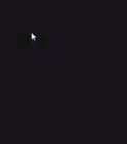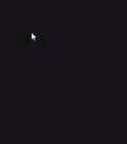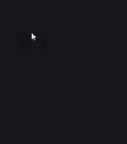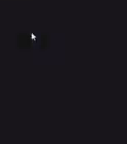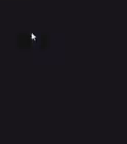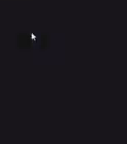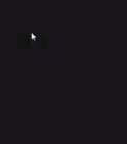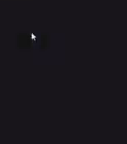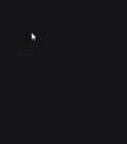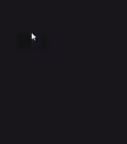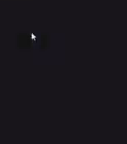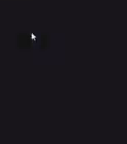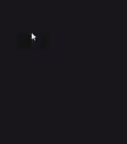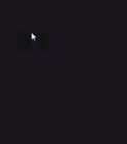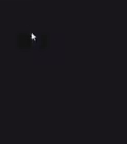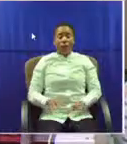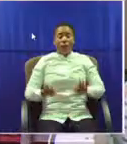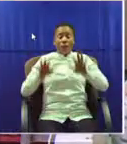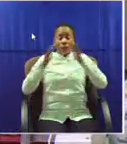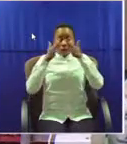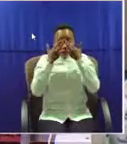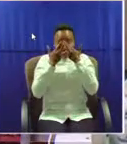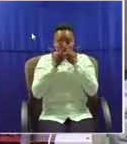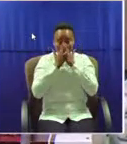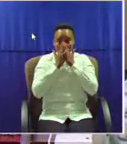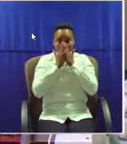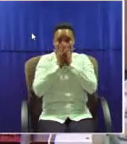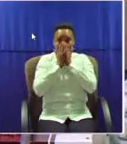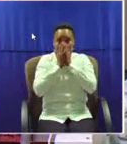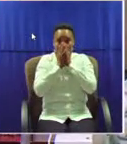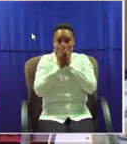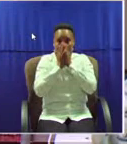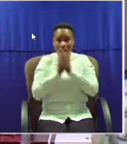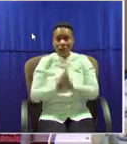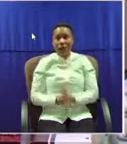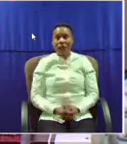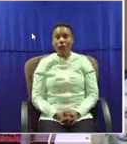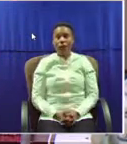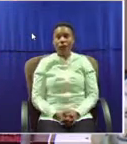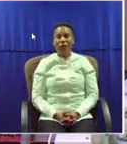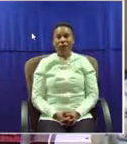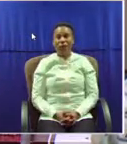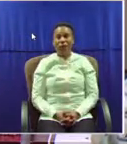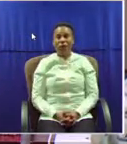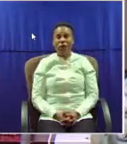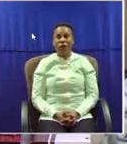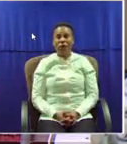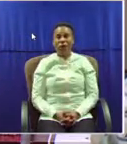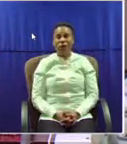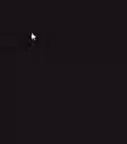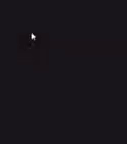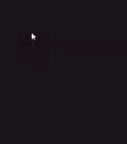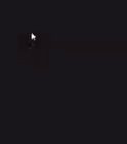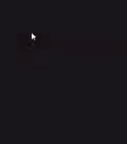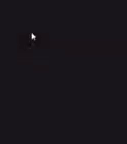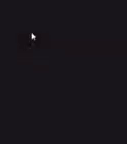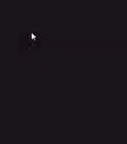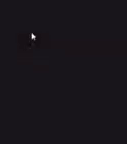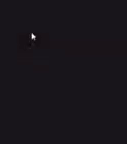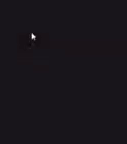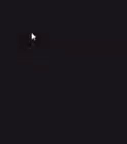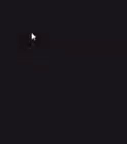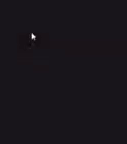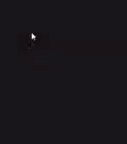your fault, speaker. It's your fault. I've now warned you. Honorable, please leave the house. Leave the